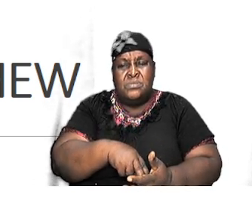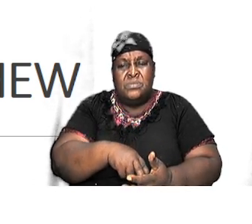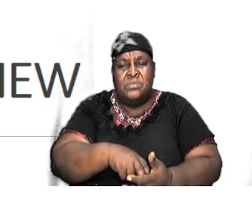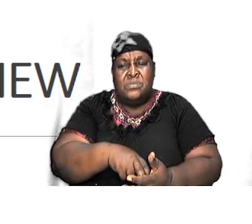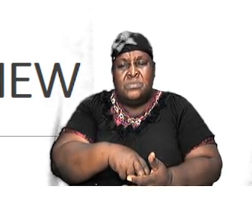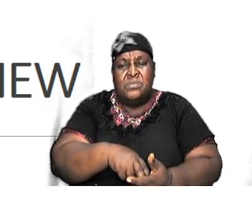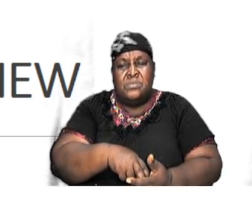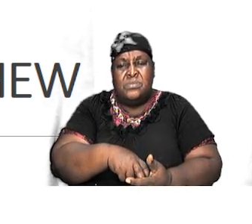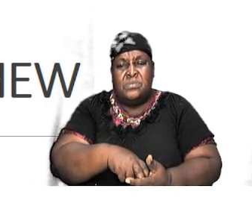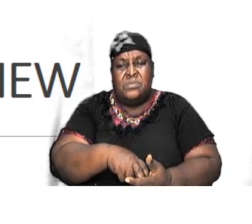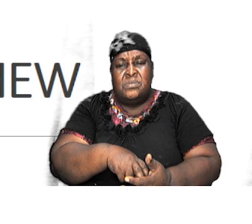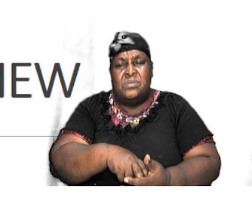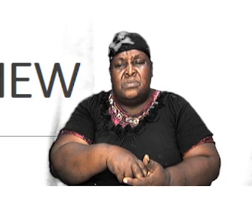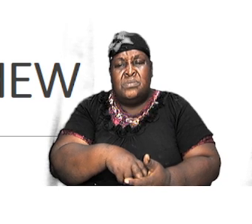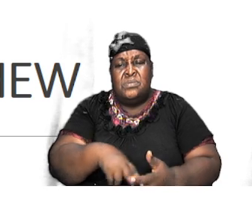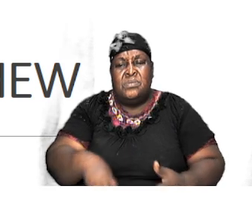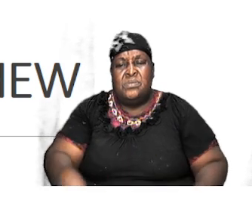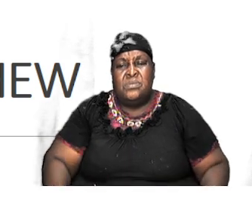verse